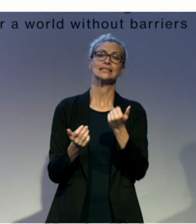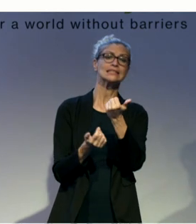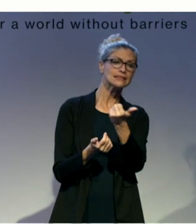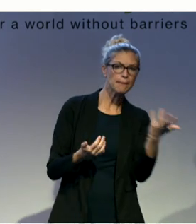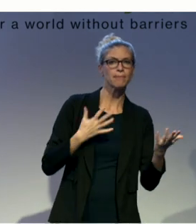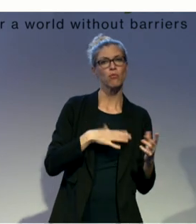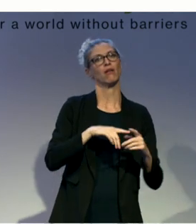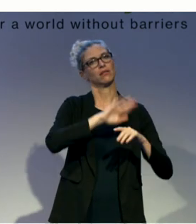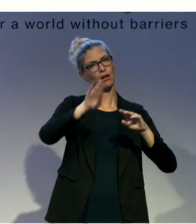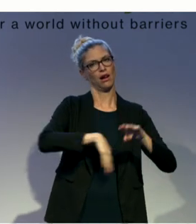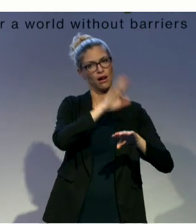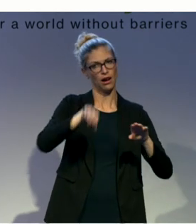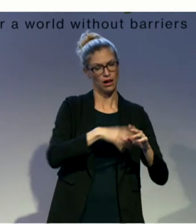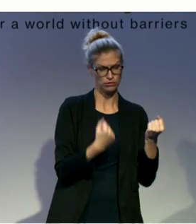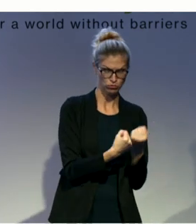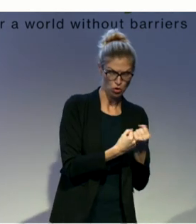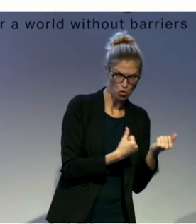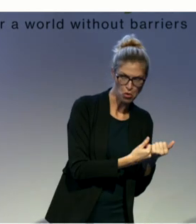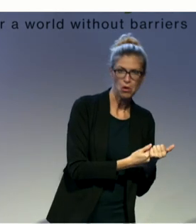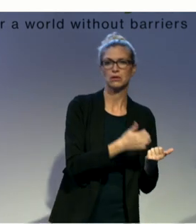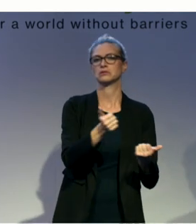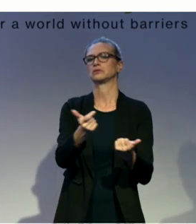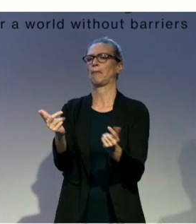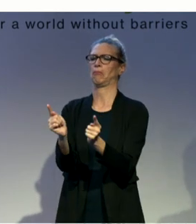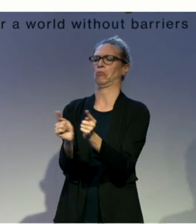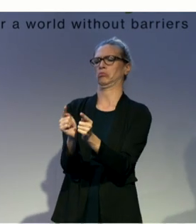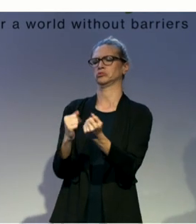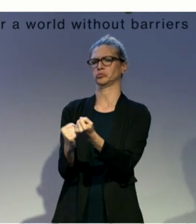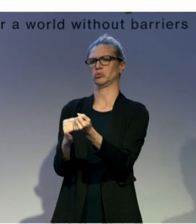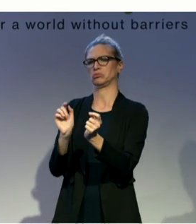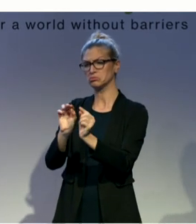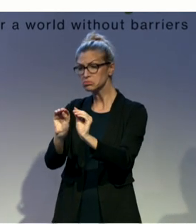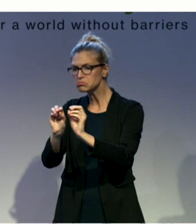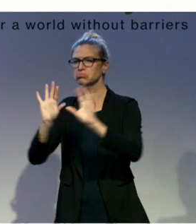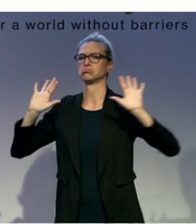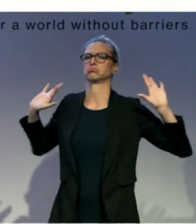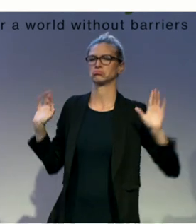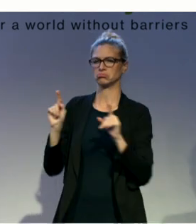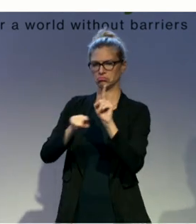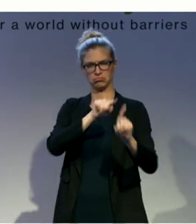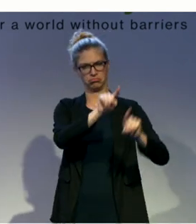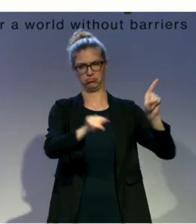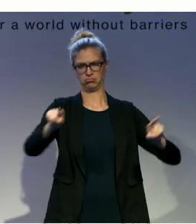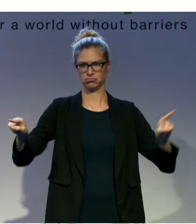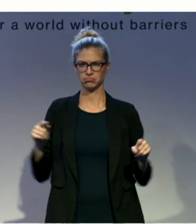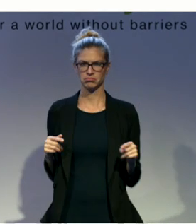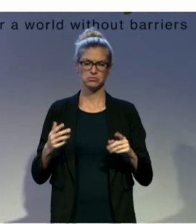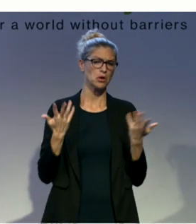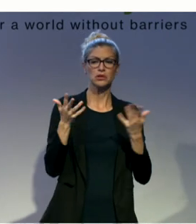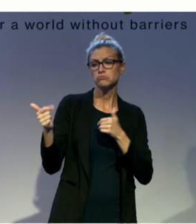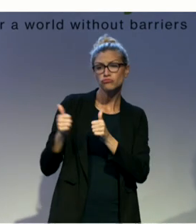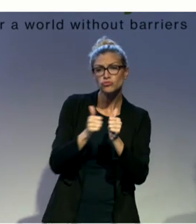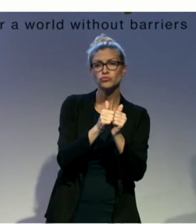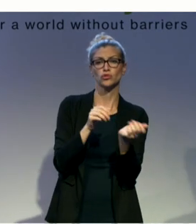assistance, while others only need a few hours for some specific activities, such as paying bills or going to the doctor, which, if